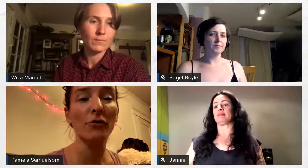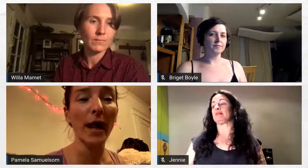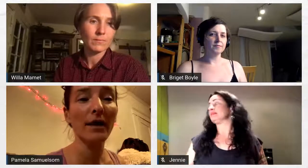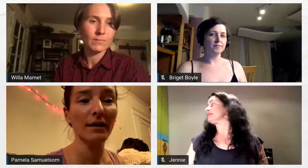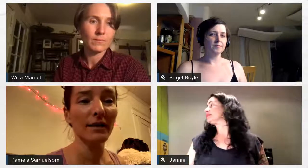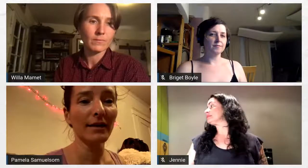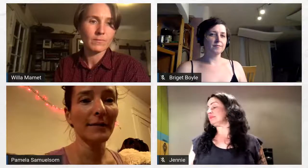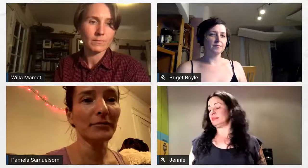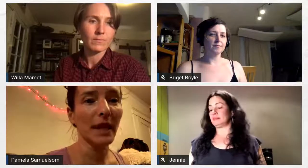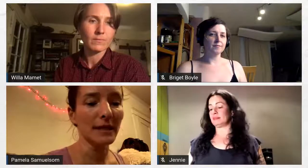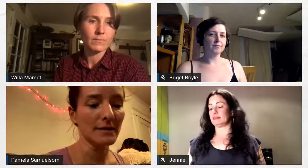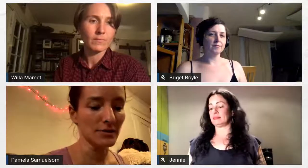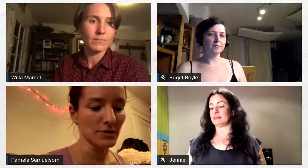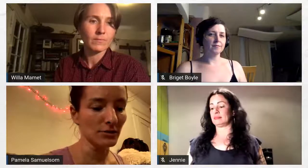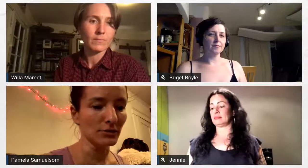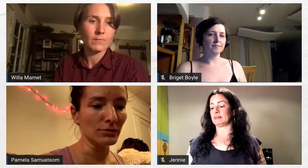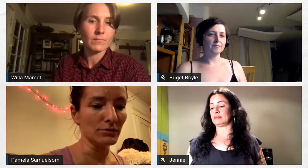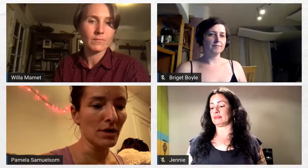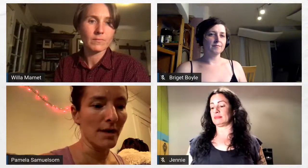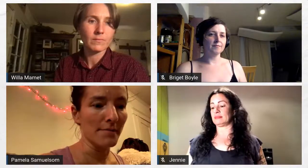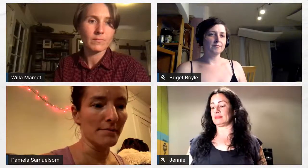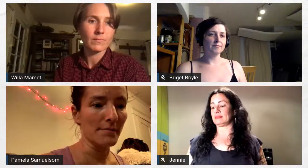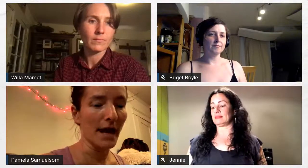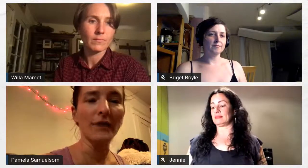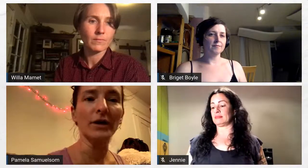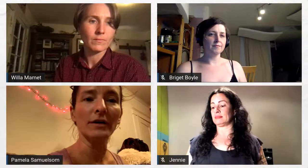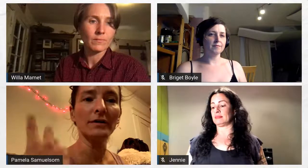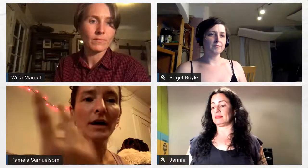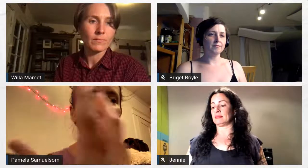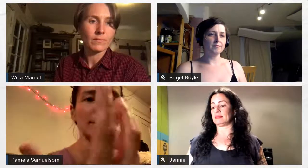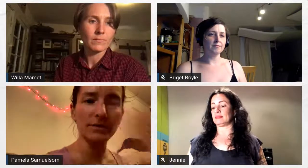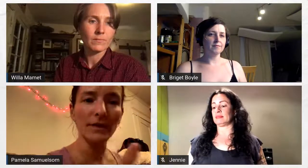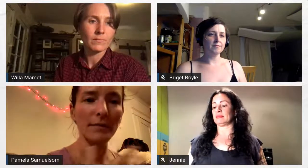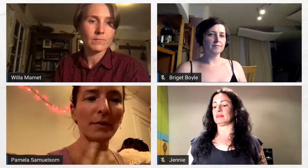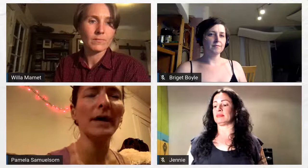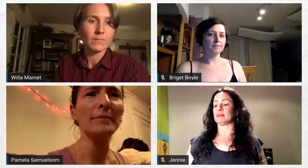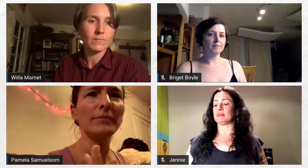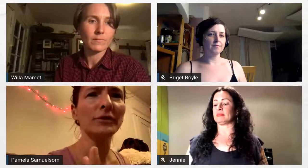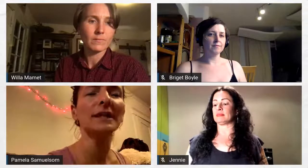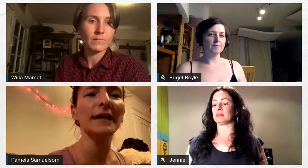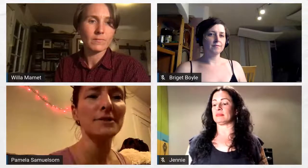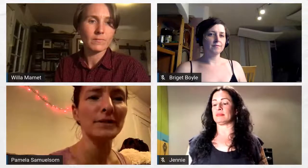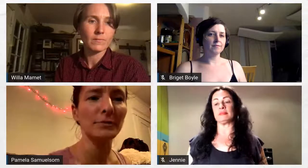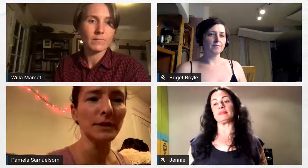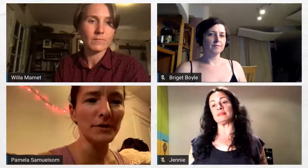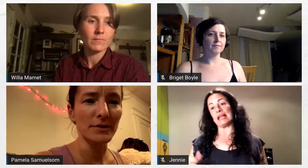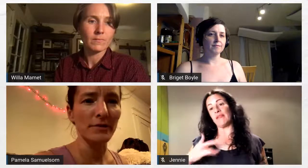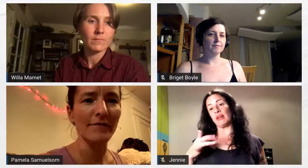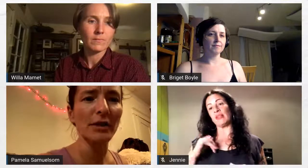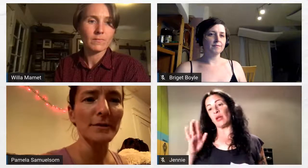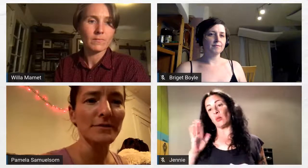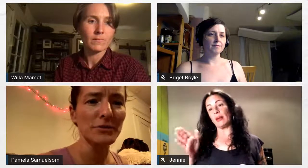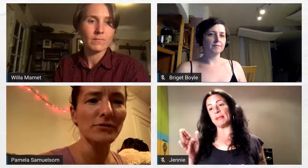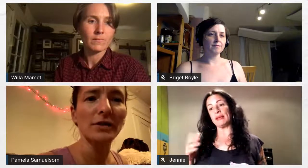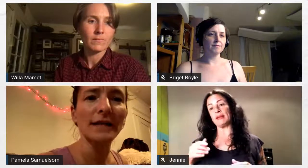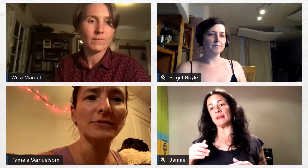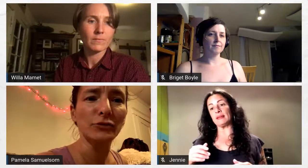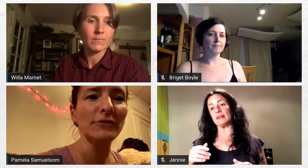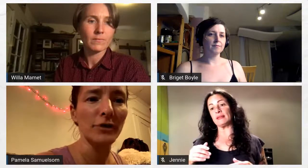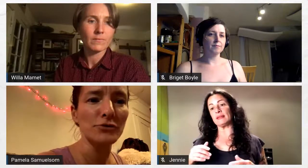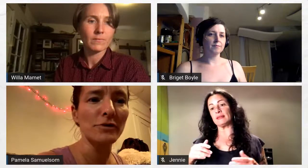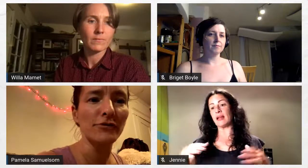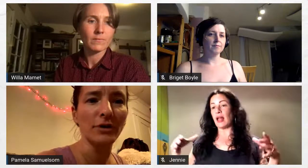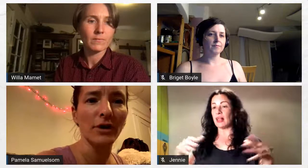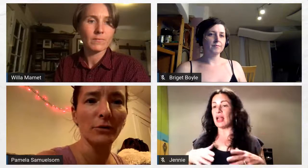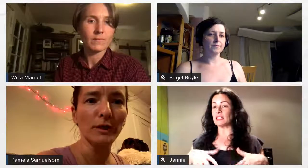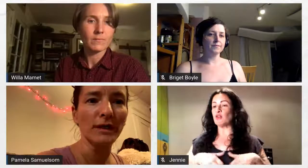and careful way, and to have I'm feeling like it's going to be also have elements of a sort of collective